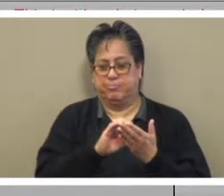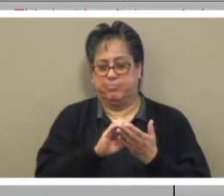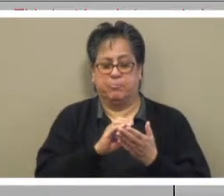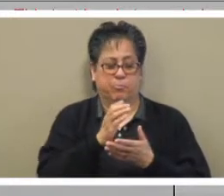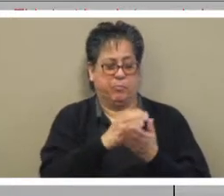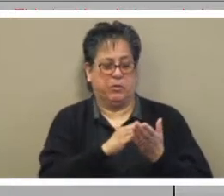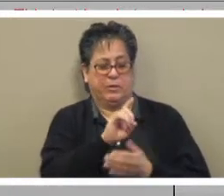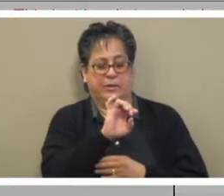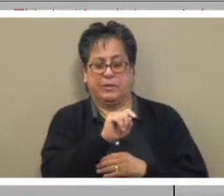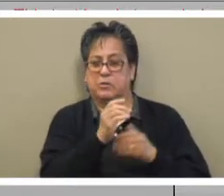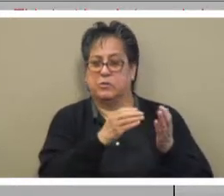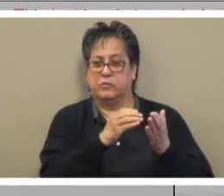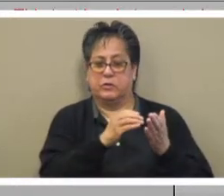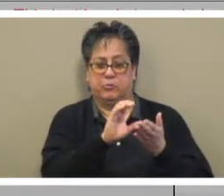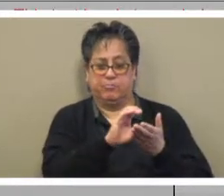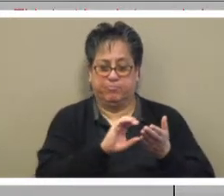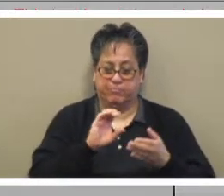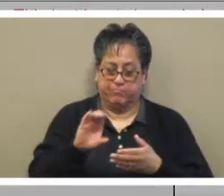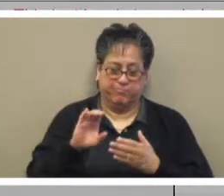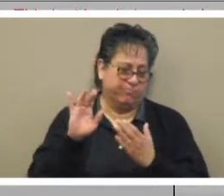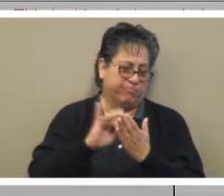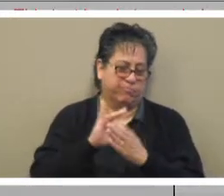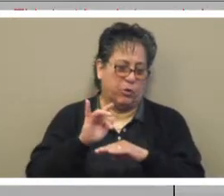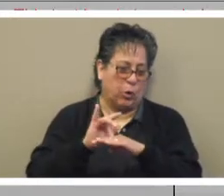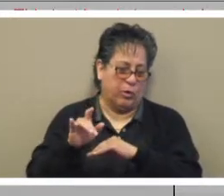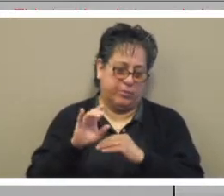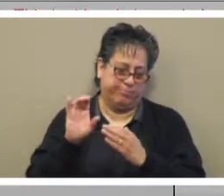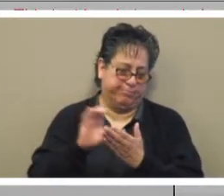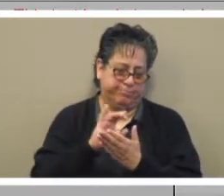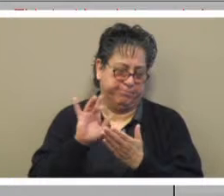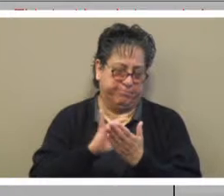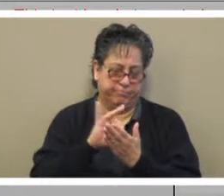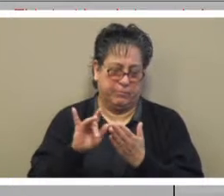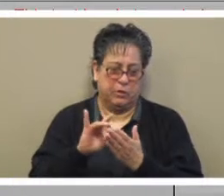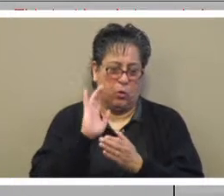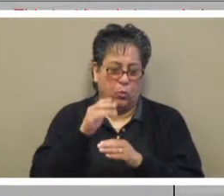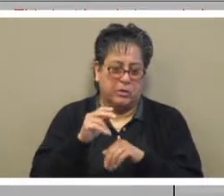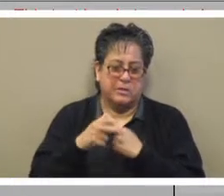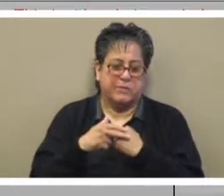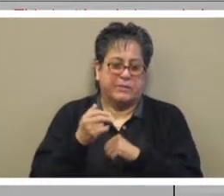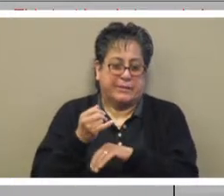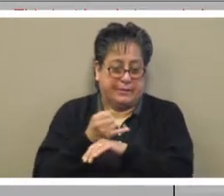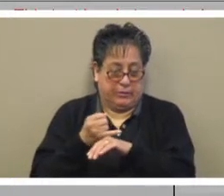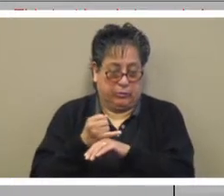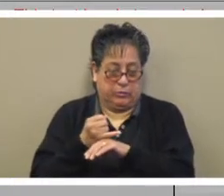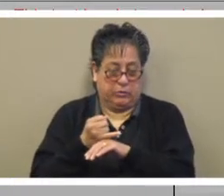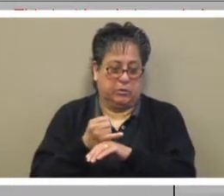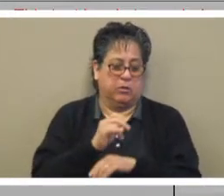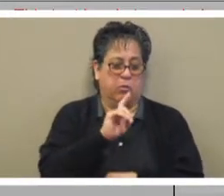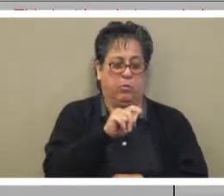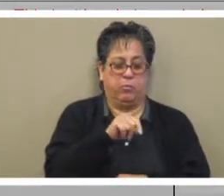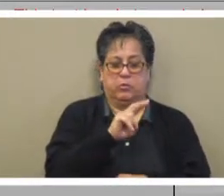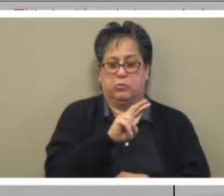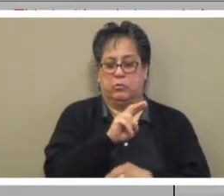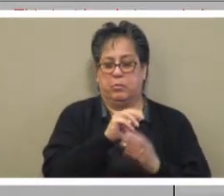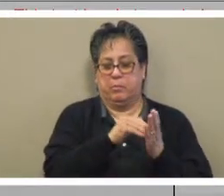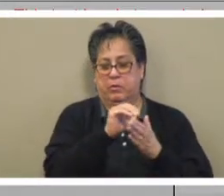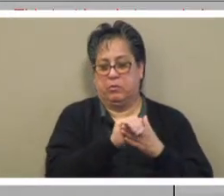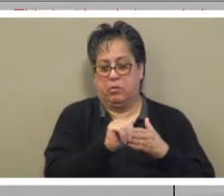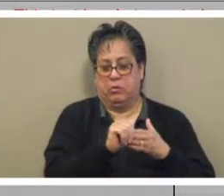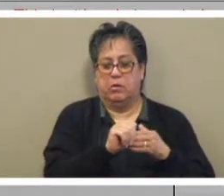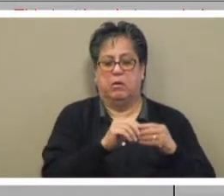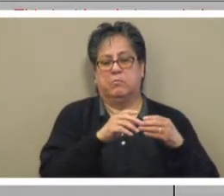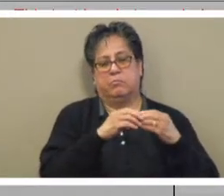debt service reserves, pay that off early. Not only does it save a little bit of interest, but what that does is it frees up about $1.2 million, gives